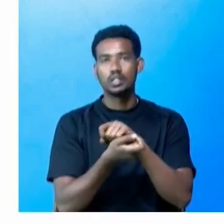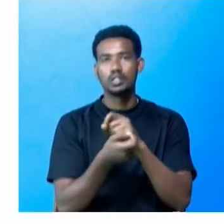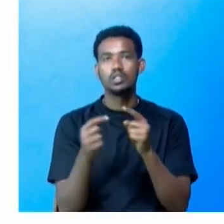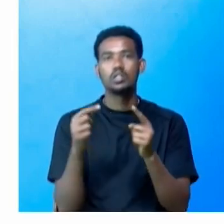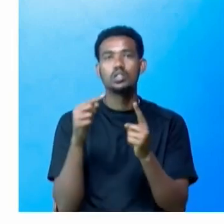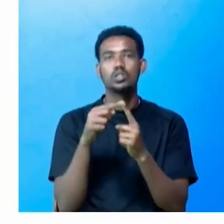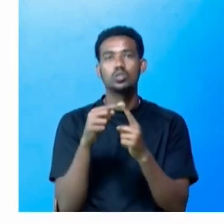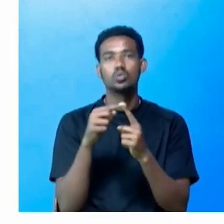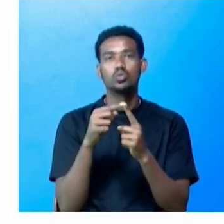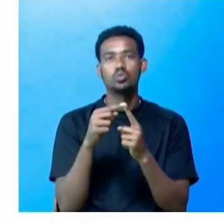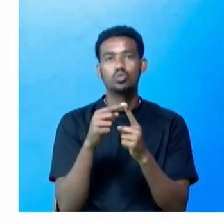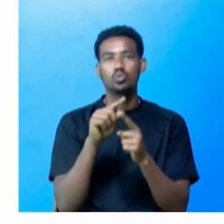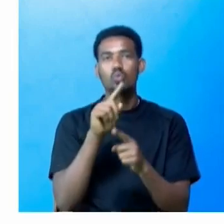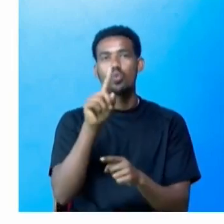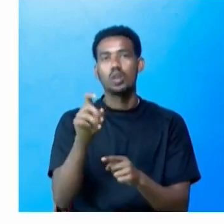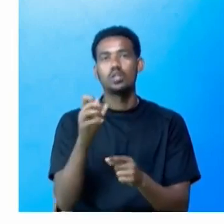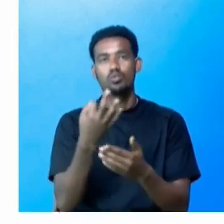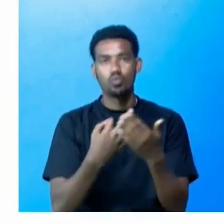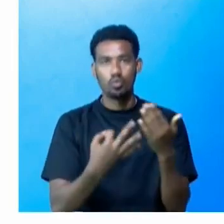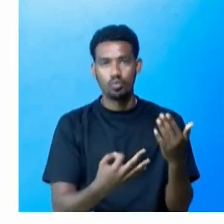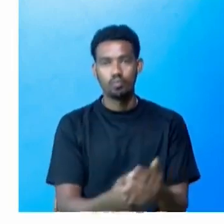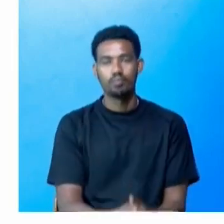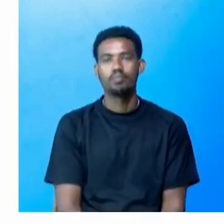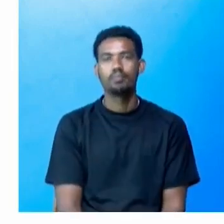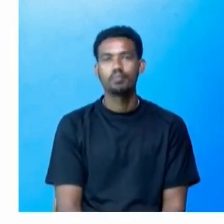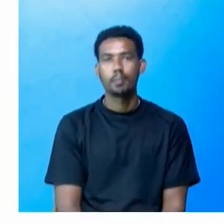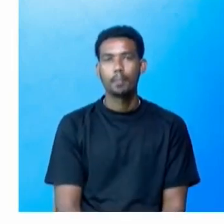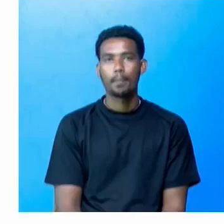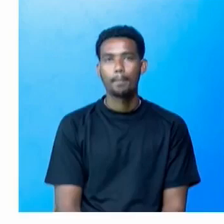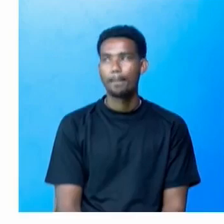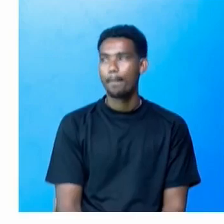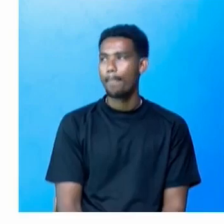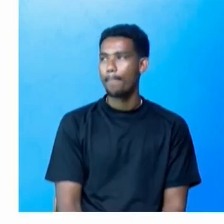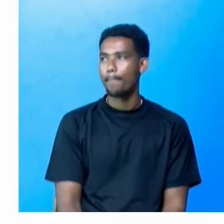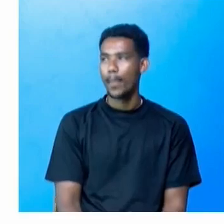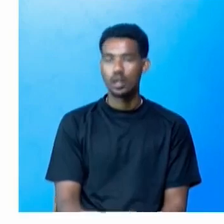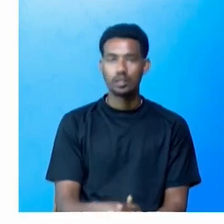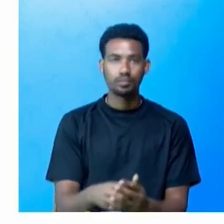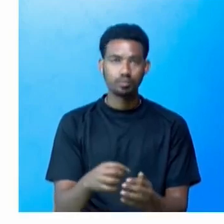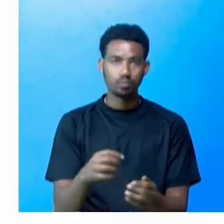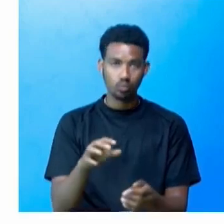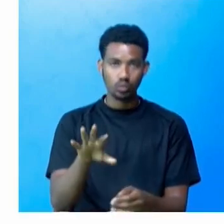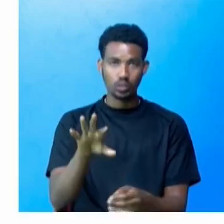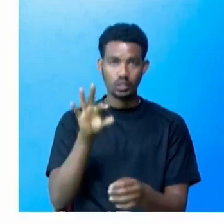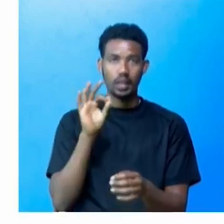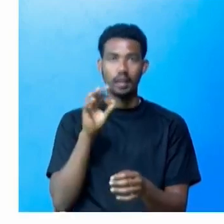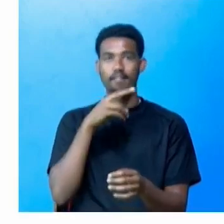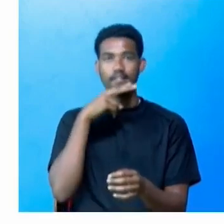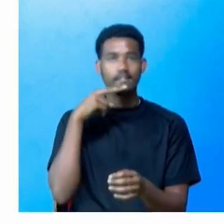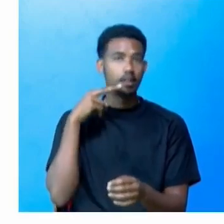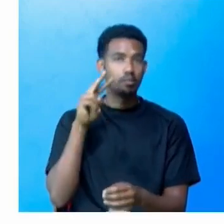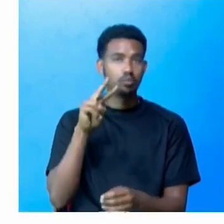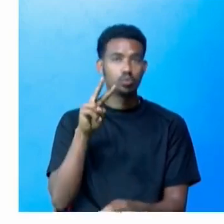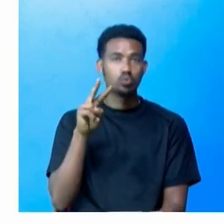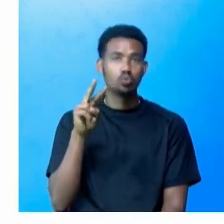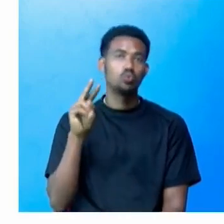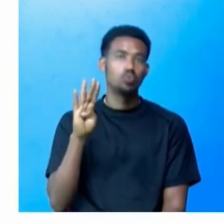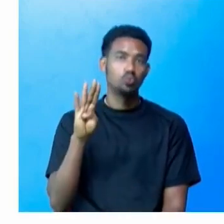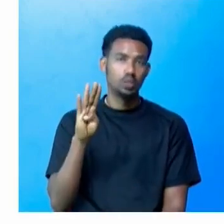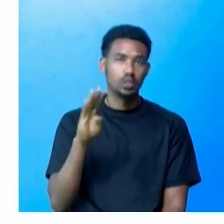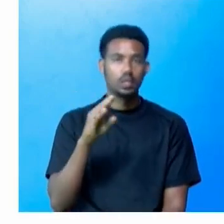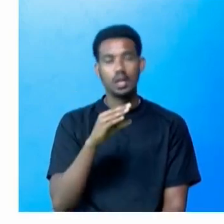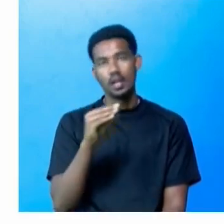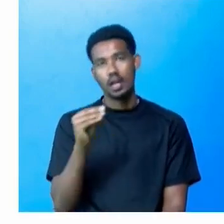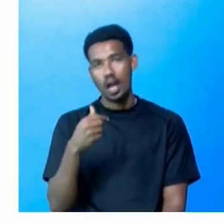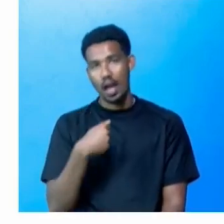properly. So this is easily by telling you how and which is look like. So we can